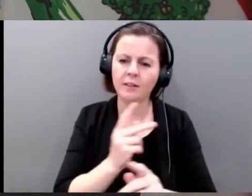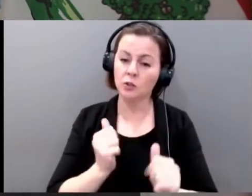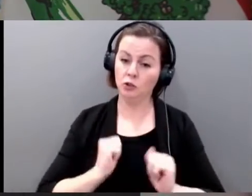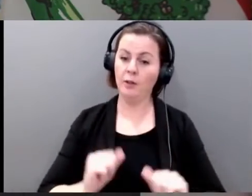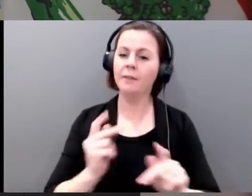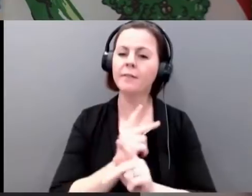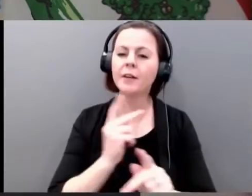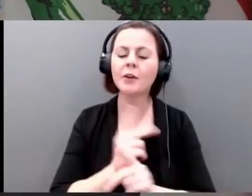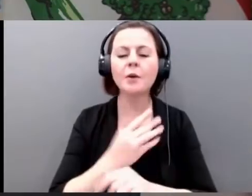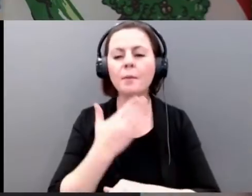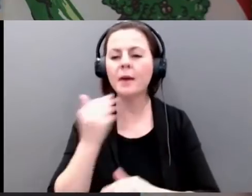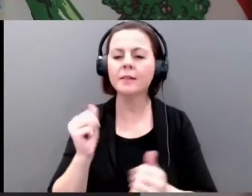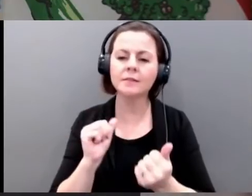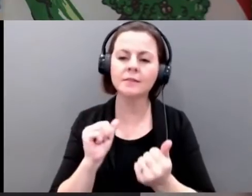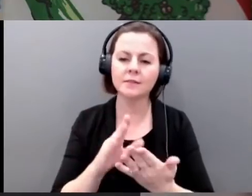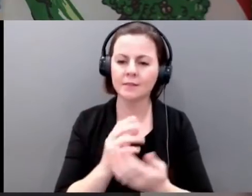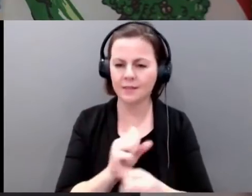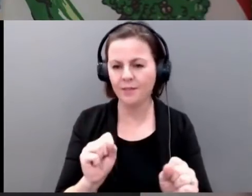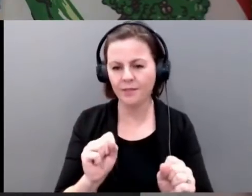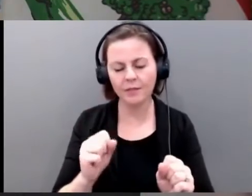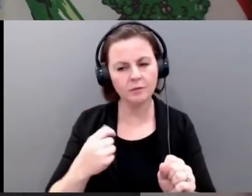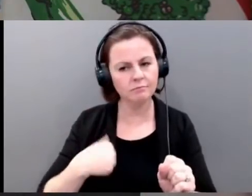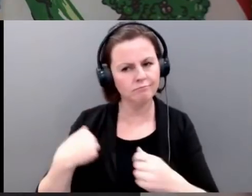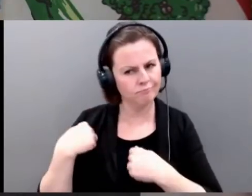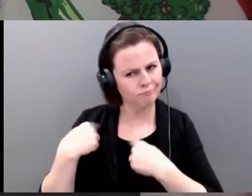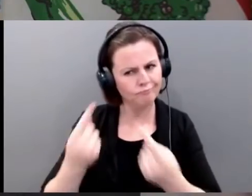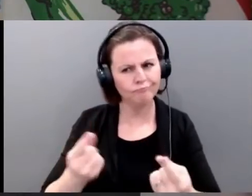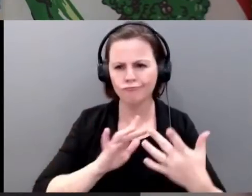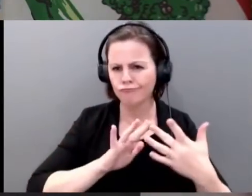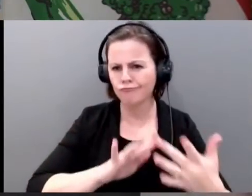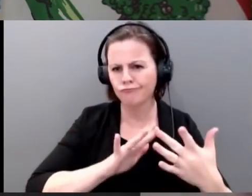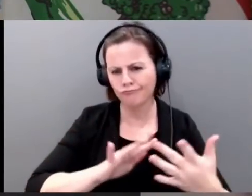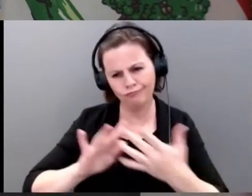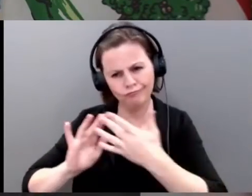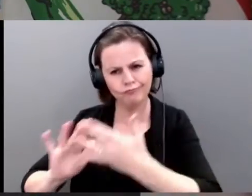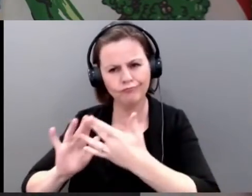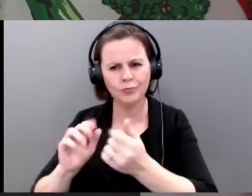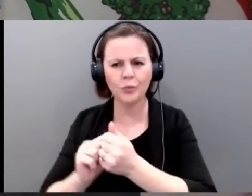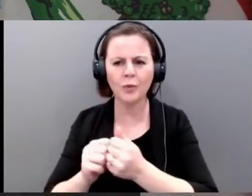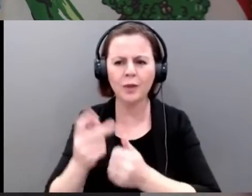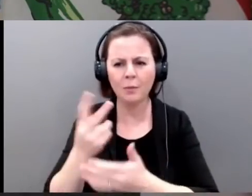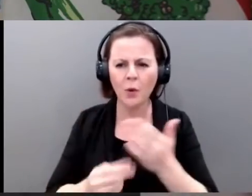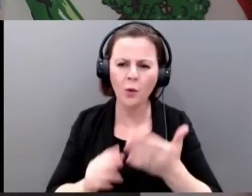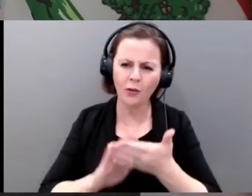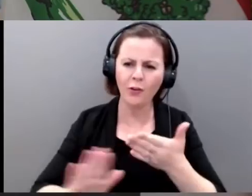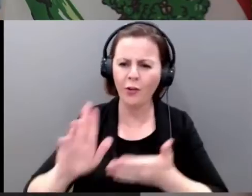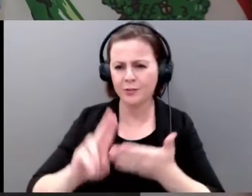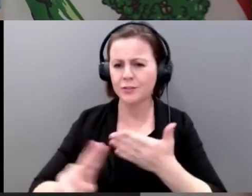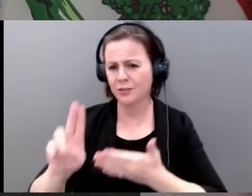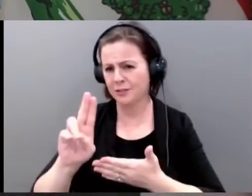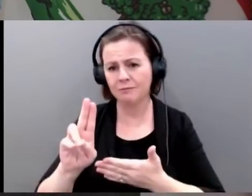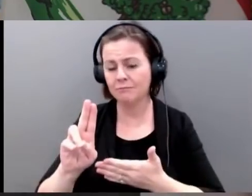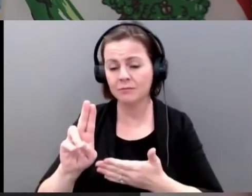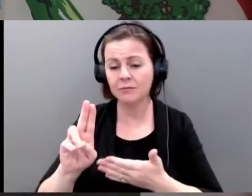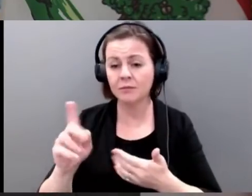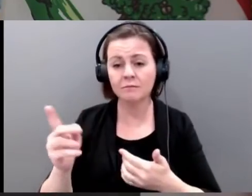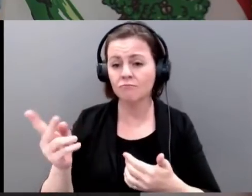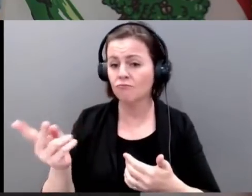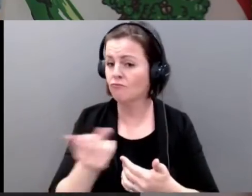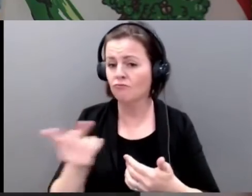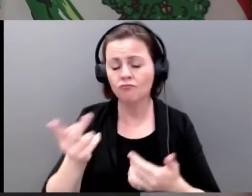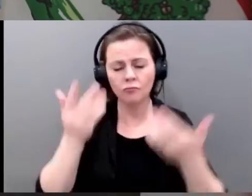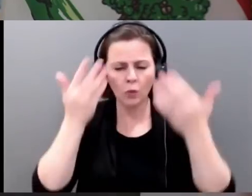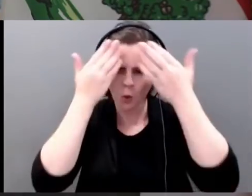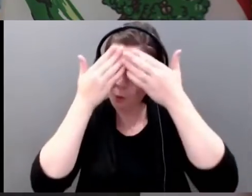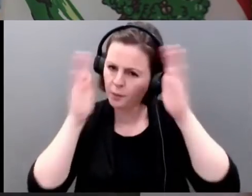been having almost continually with both of those post-secondary institutions, and they've been very open to doing the very best